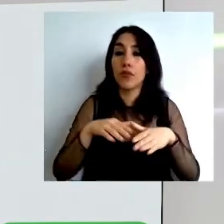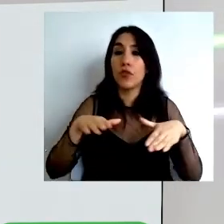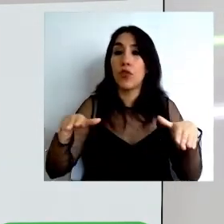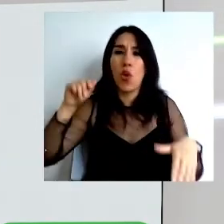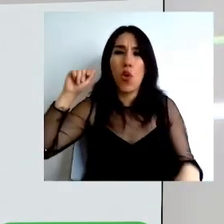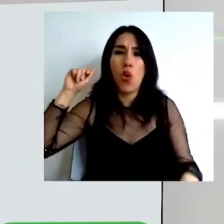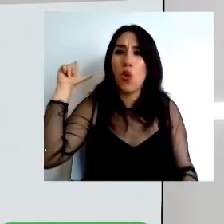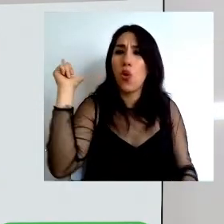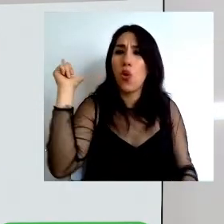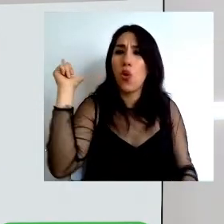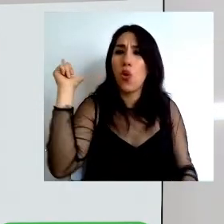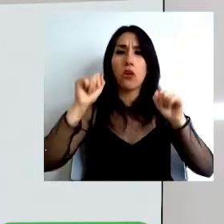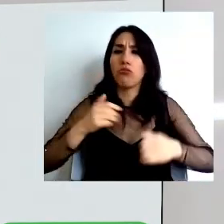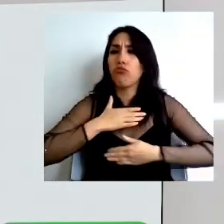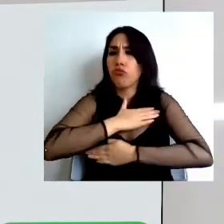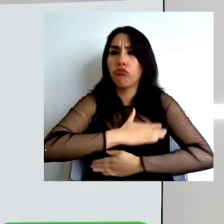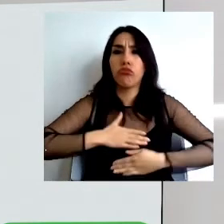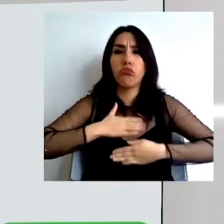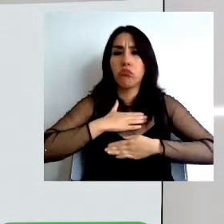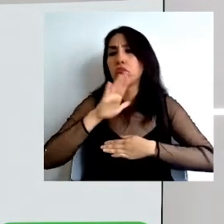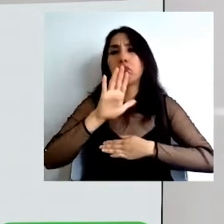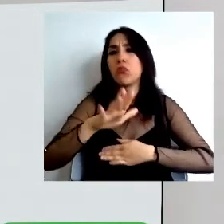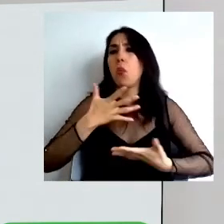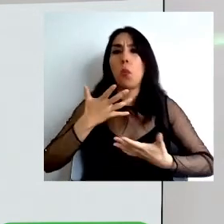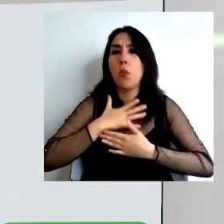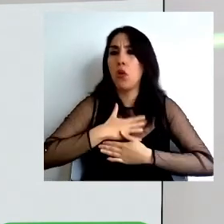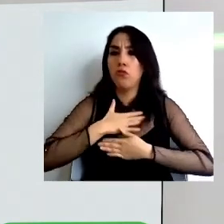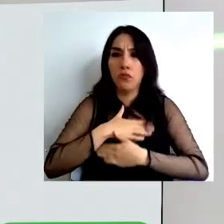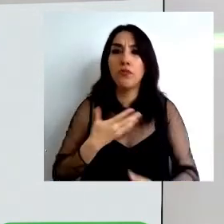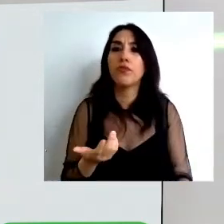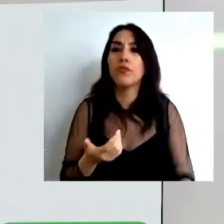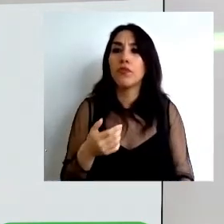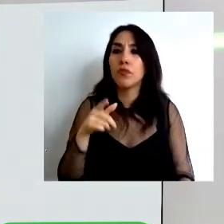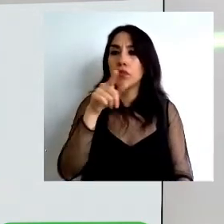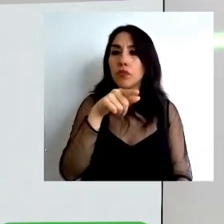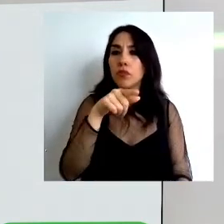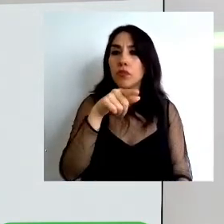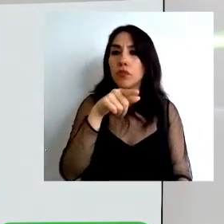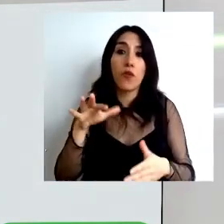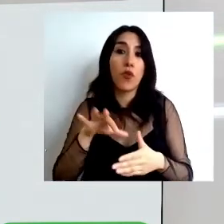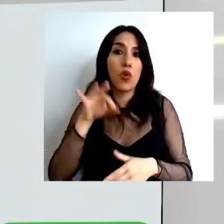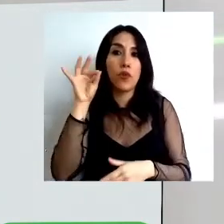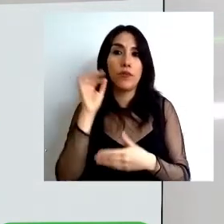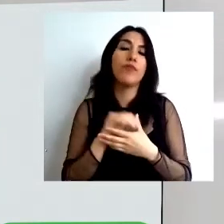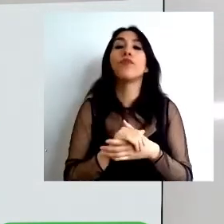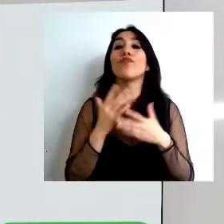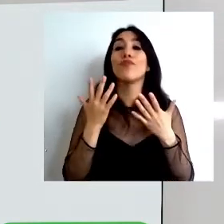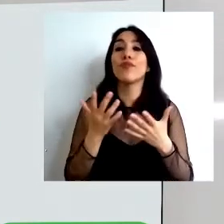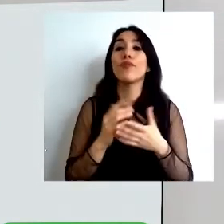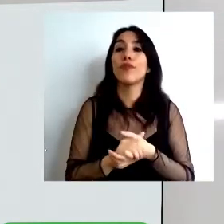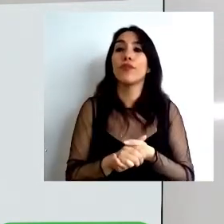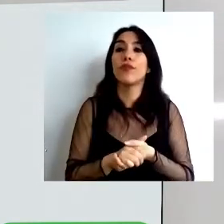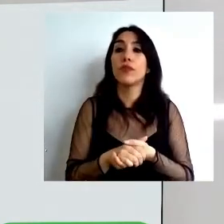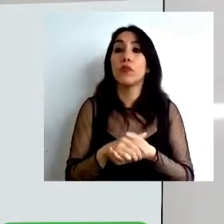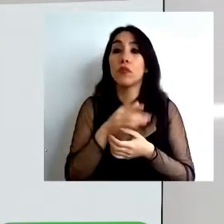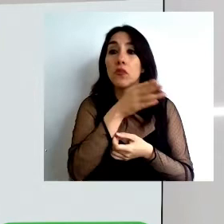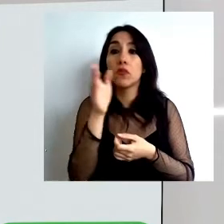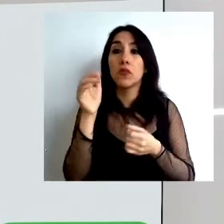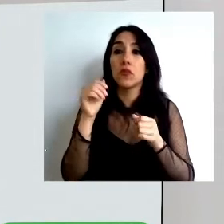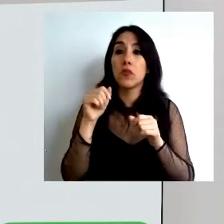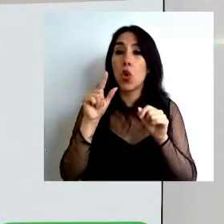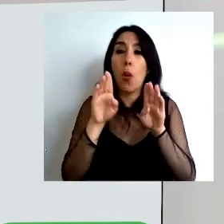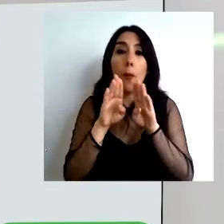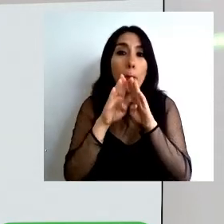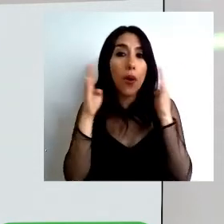sourced their model. They provided their methodology, their resources, their tools on an open platform